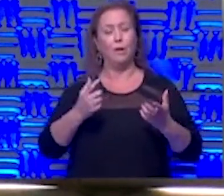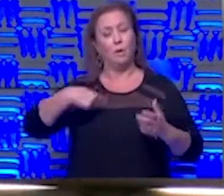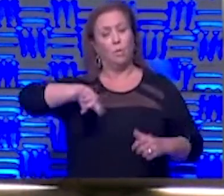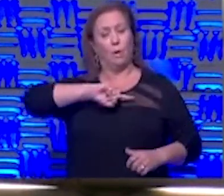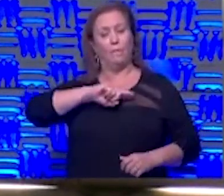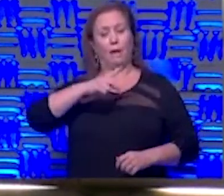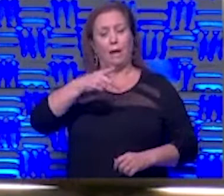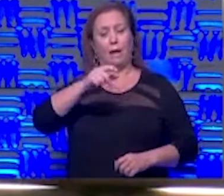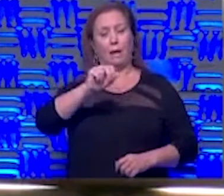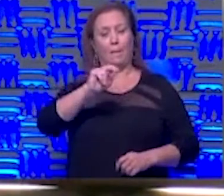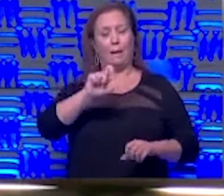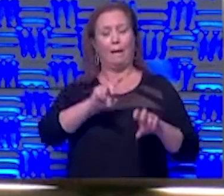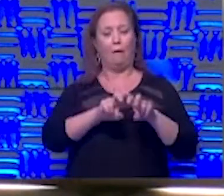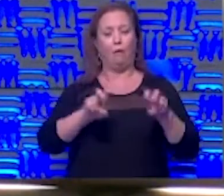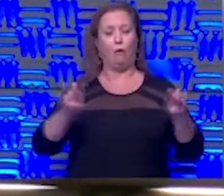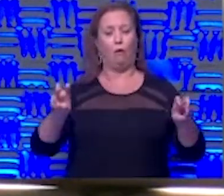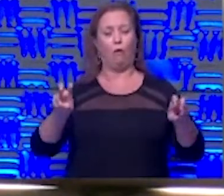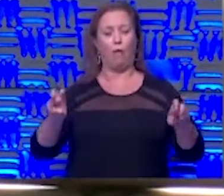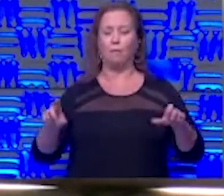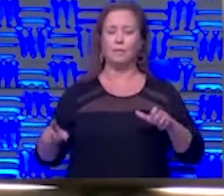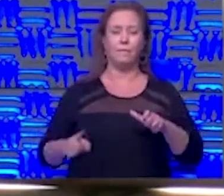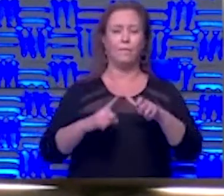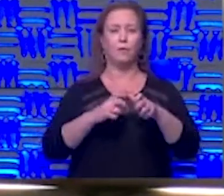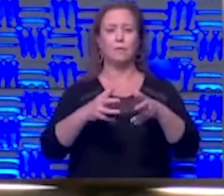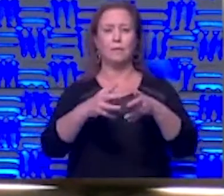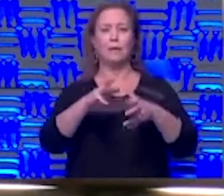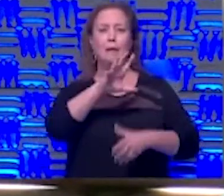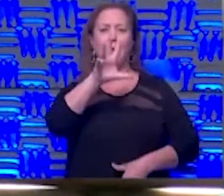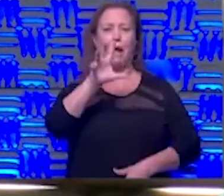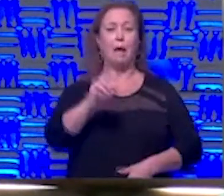panel within our department. I was the first African American